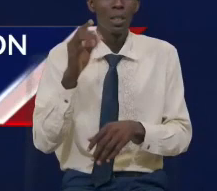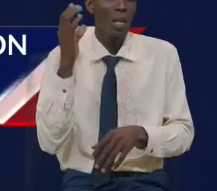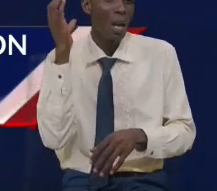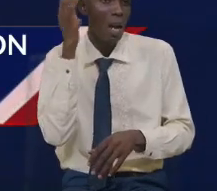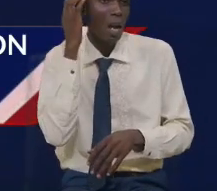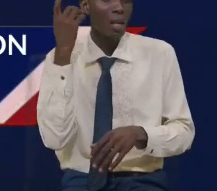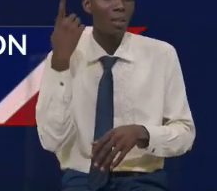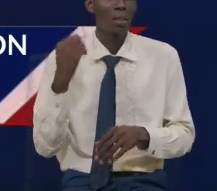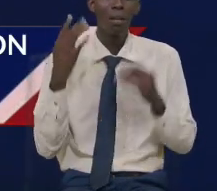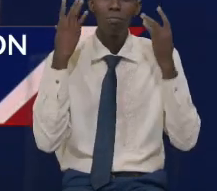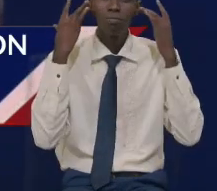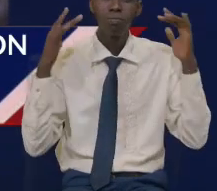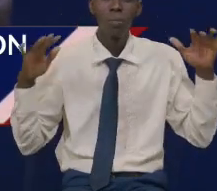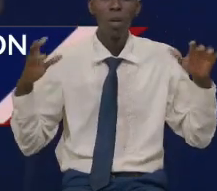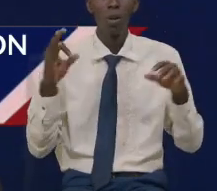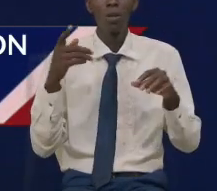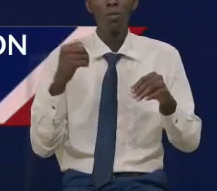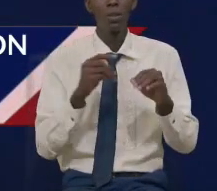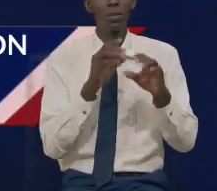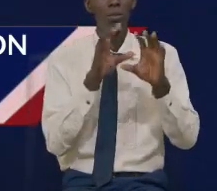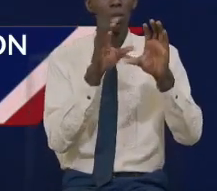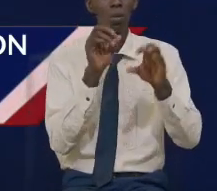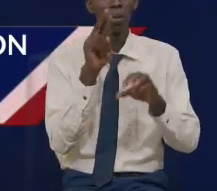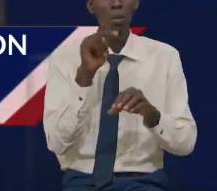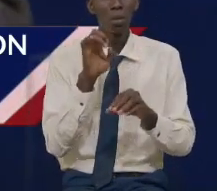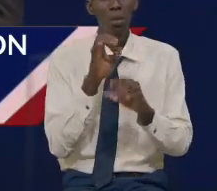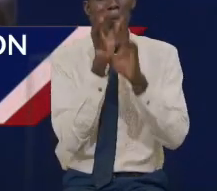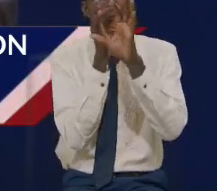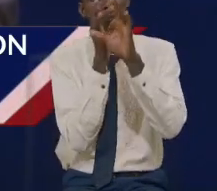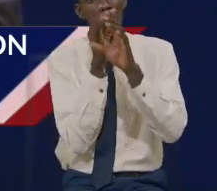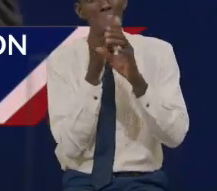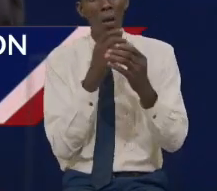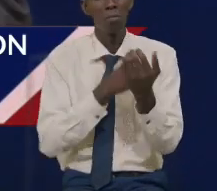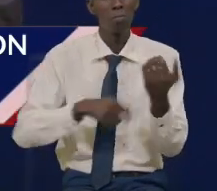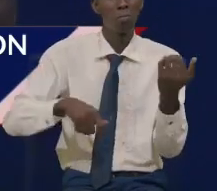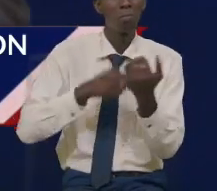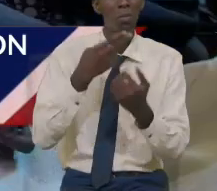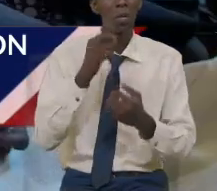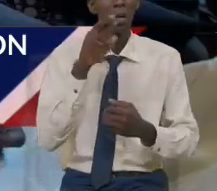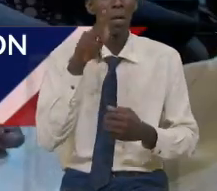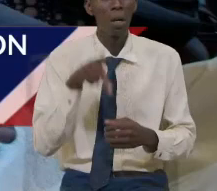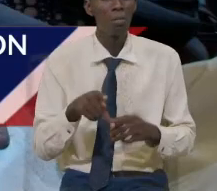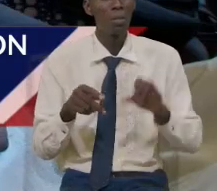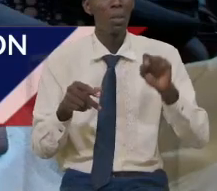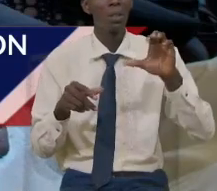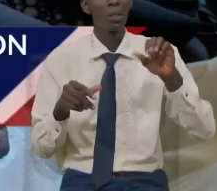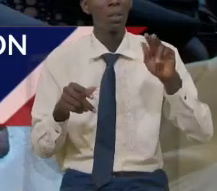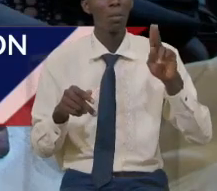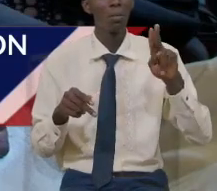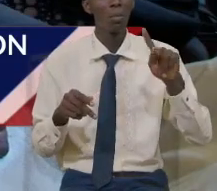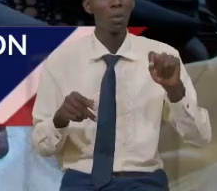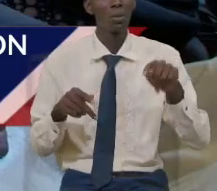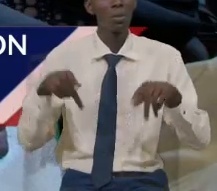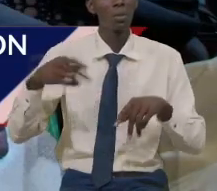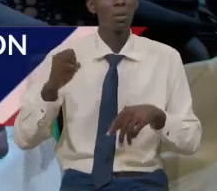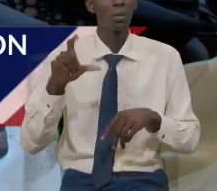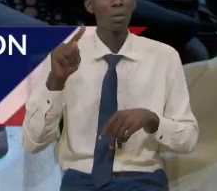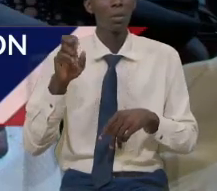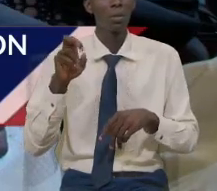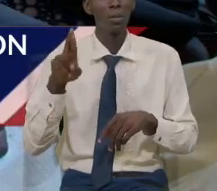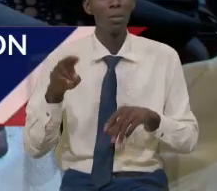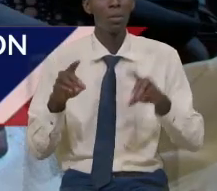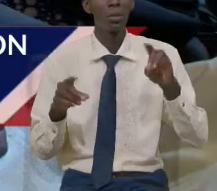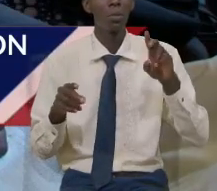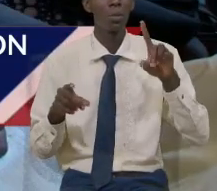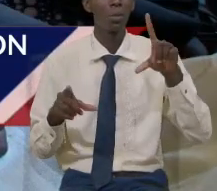sound of the cornet and the flute and the harp and the sabot and psaltery and dulcimer